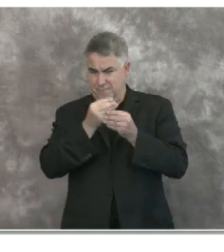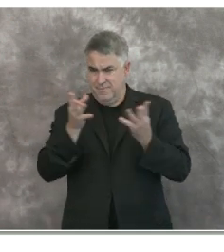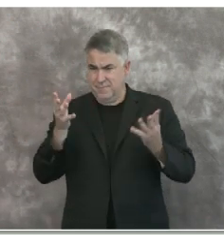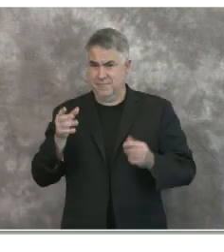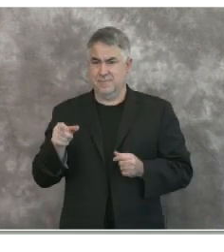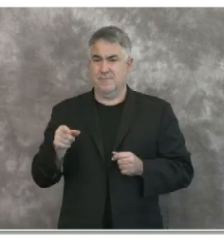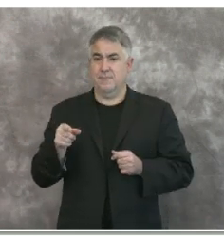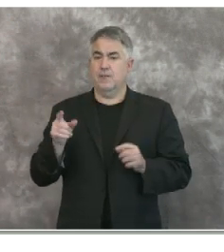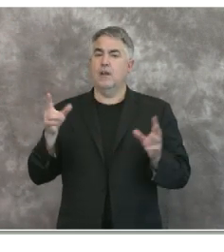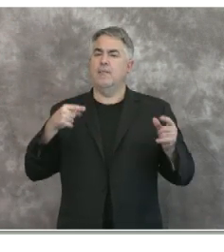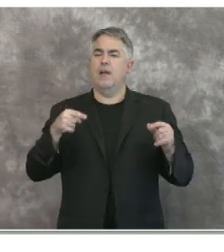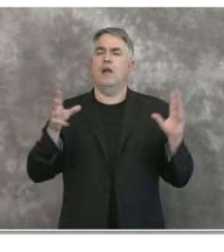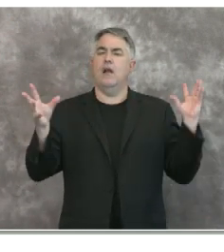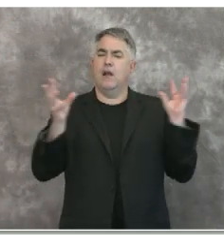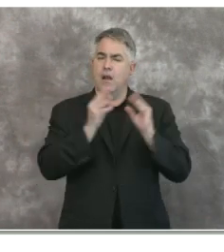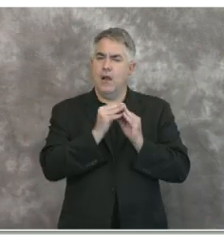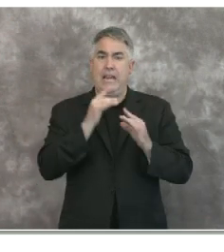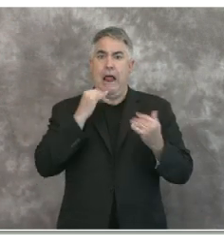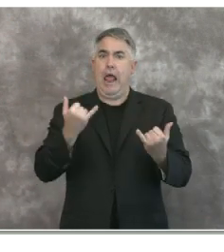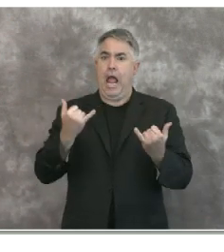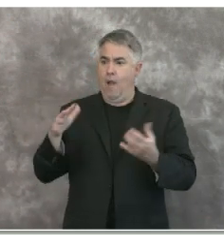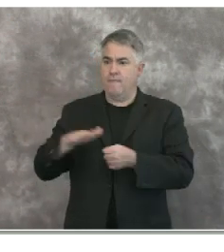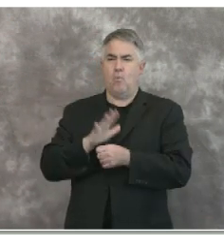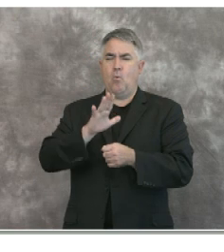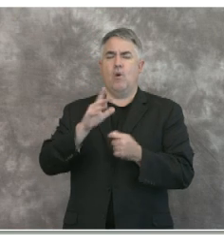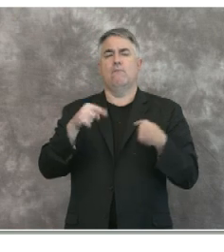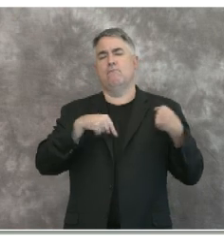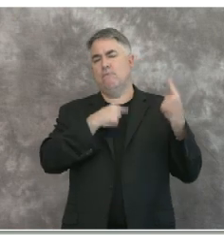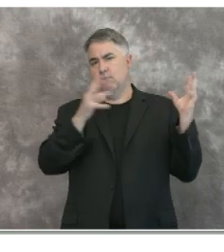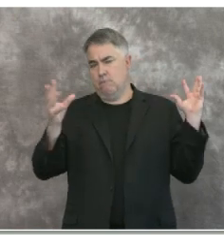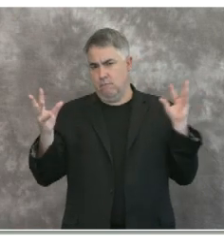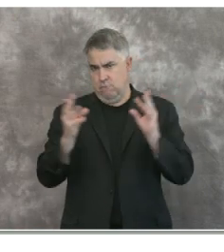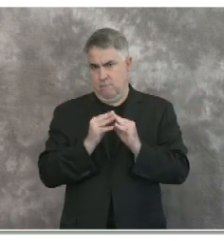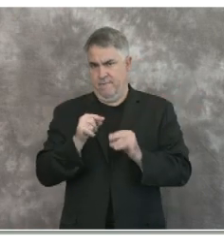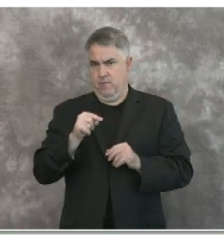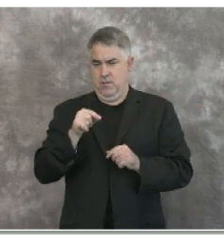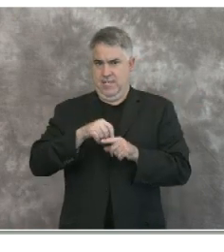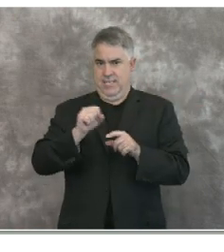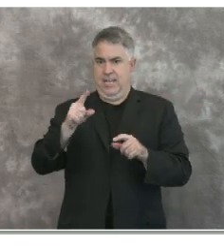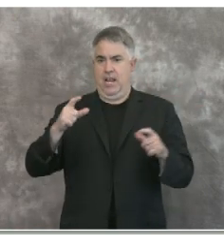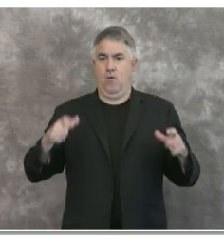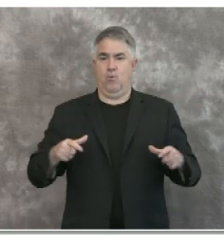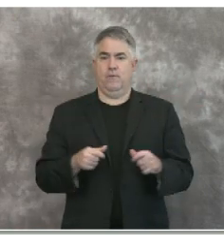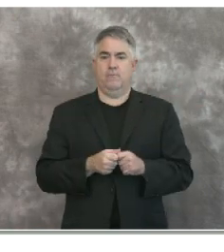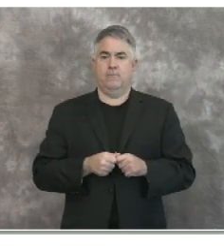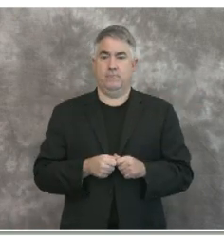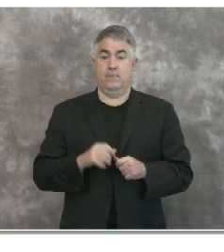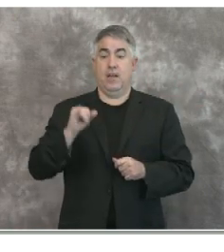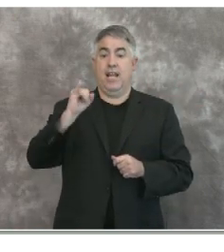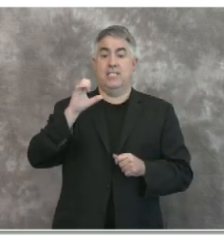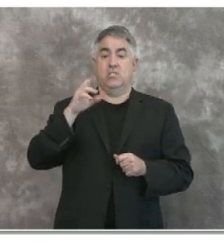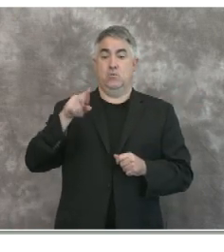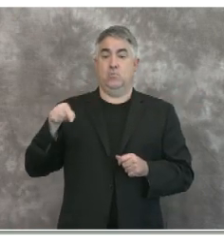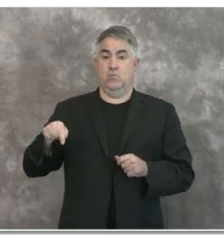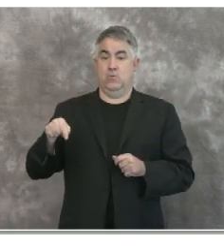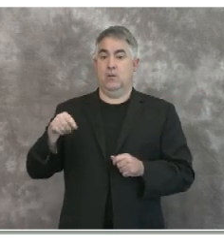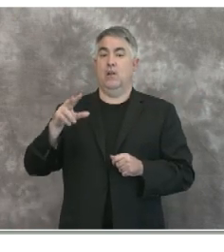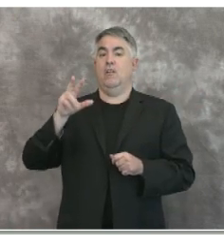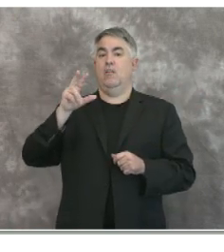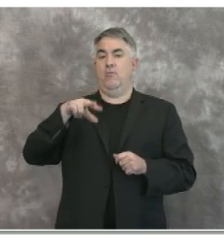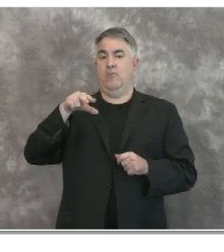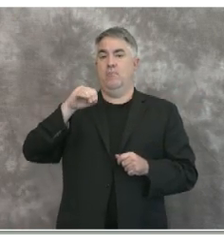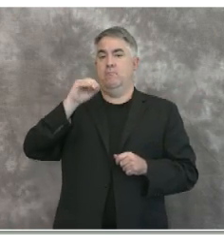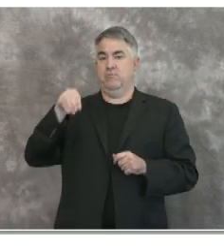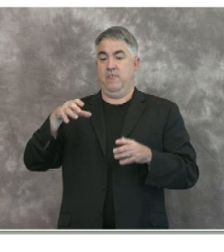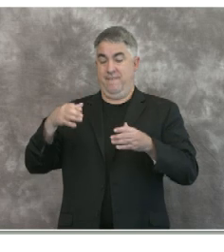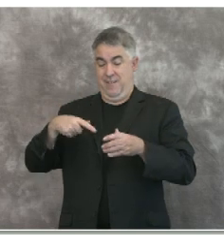cumulative data. This number, the ICU number, is 30% of the total number of those hospitalized.